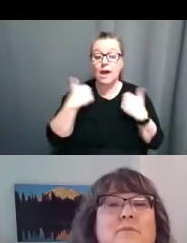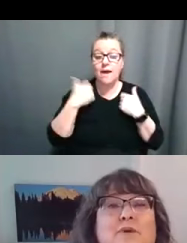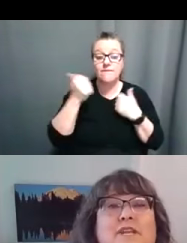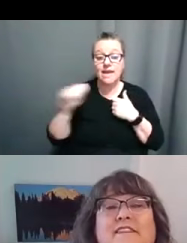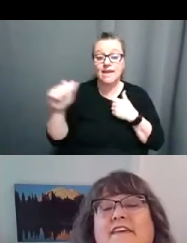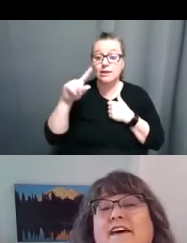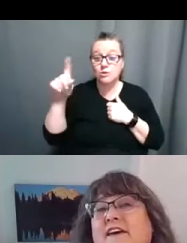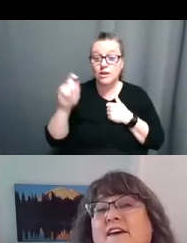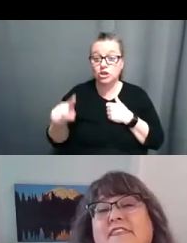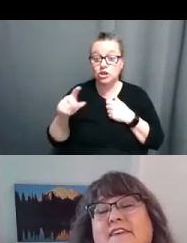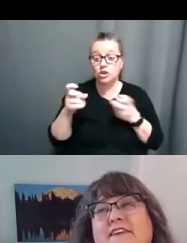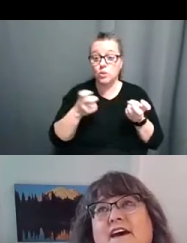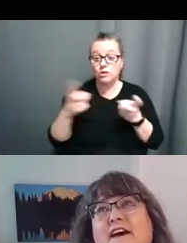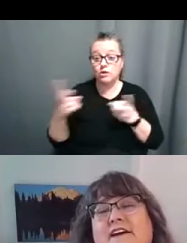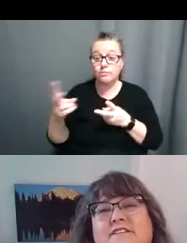that you want to put in the